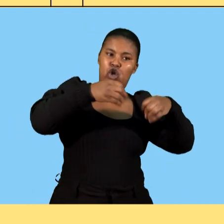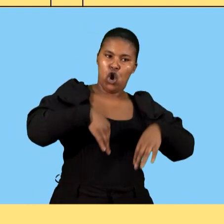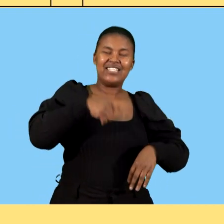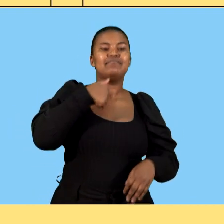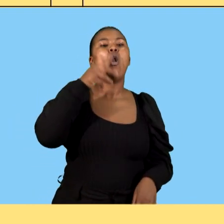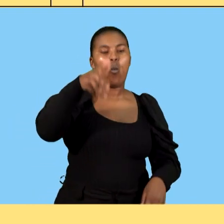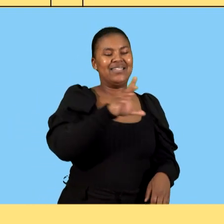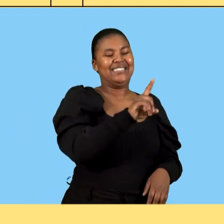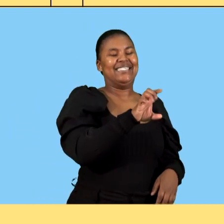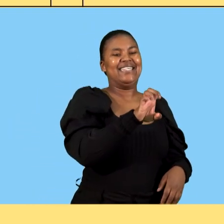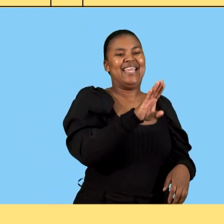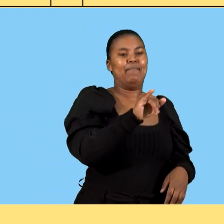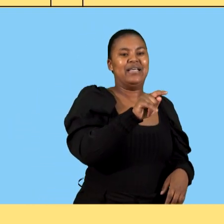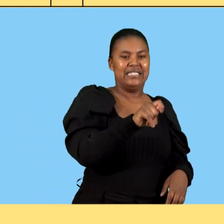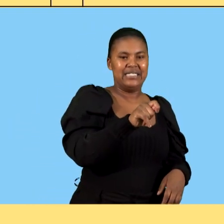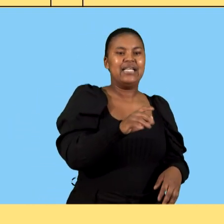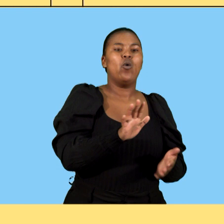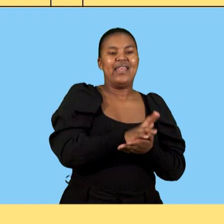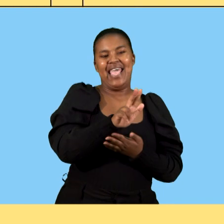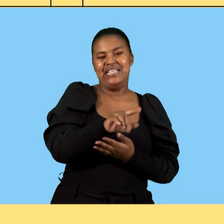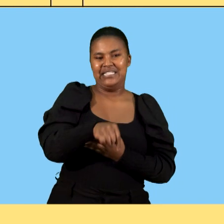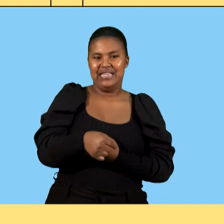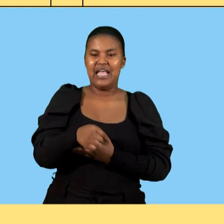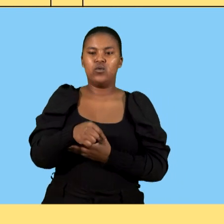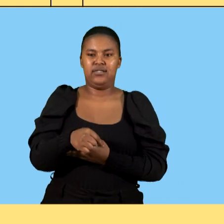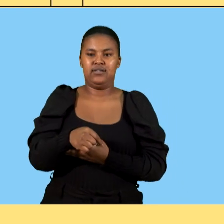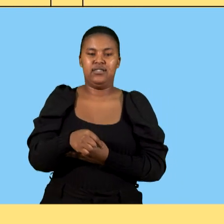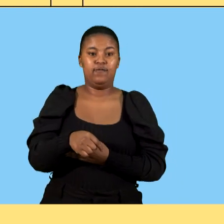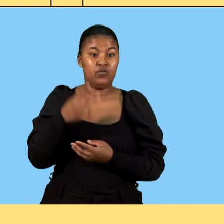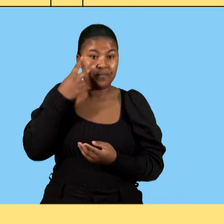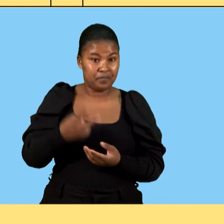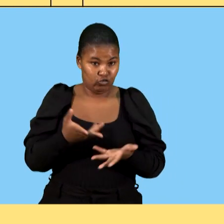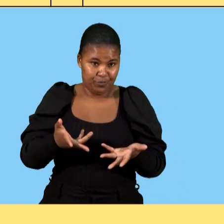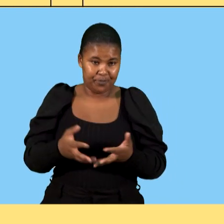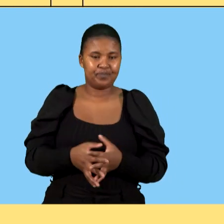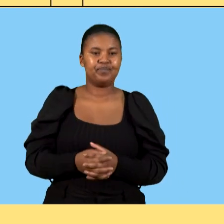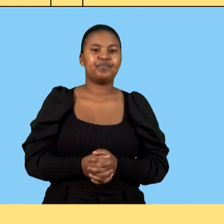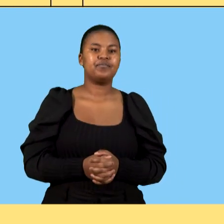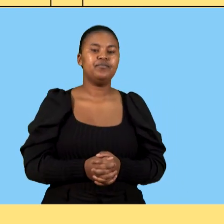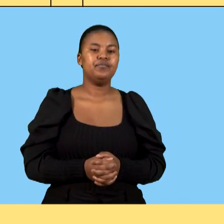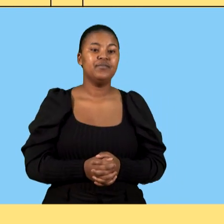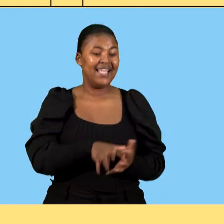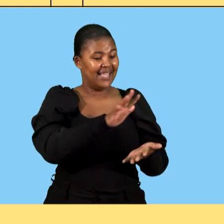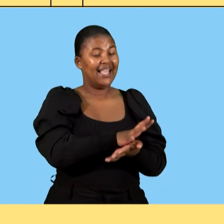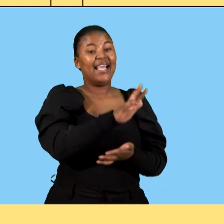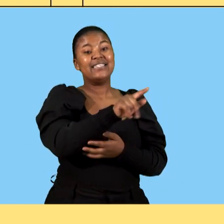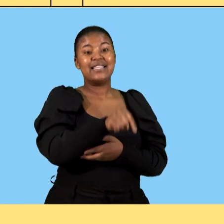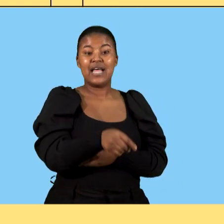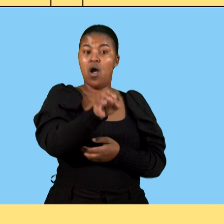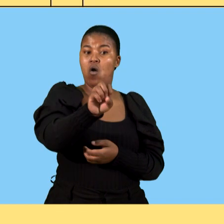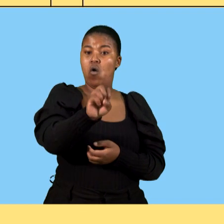debit that profit and loss account with 18,000, like that. And when you have the